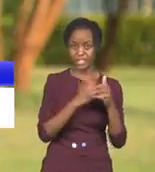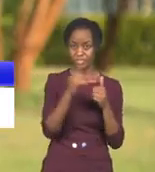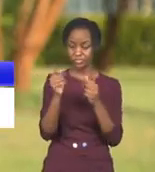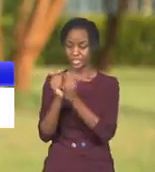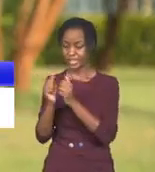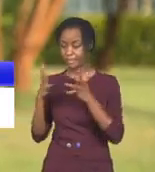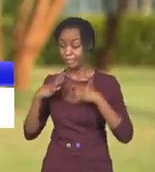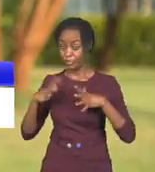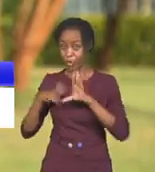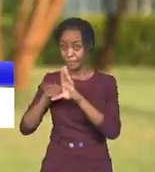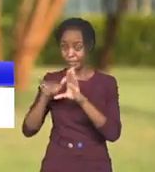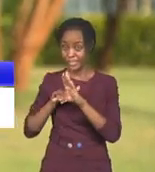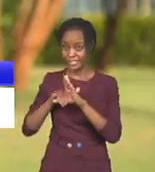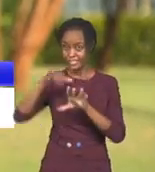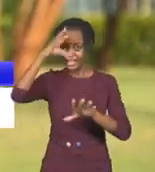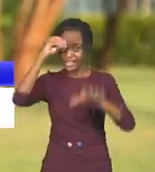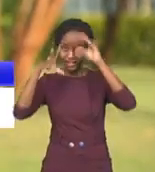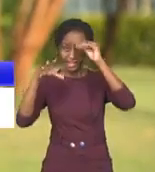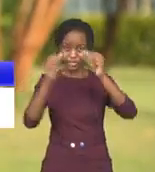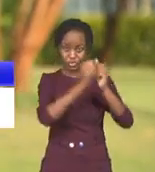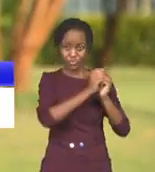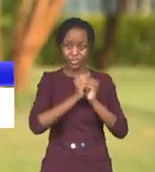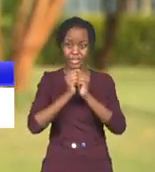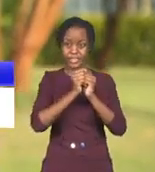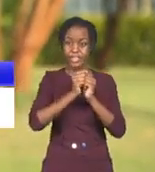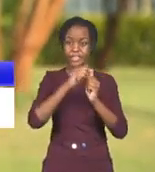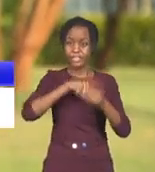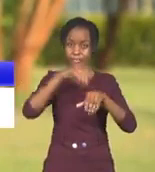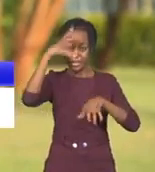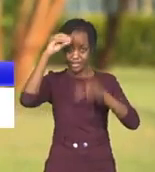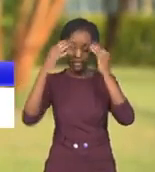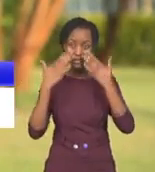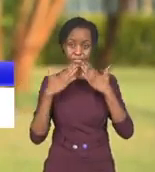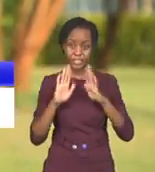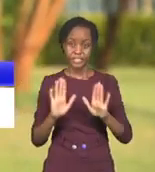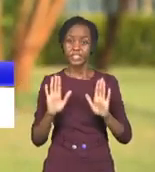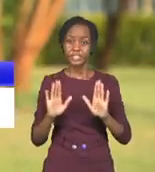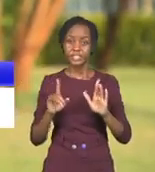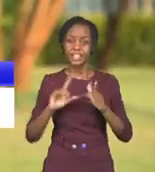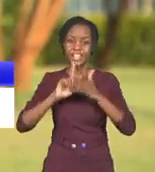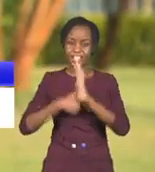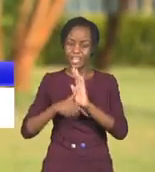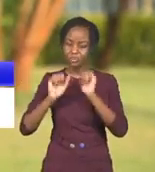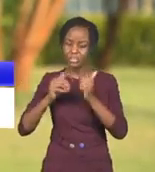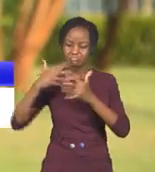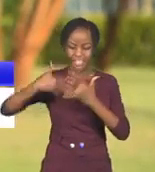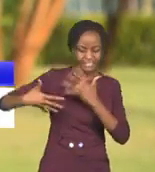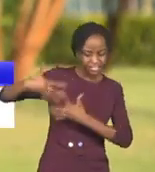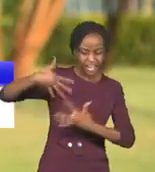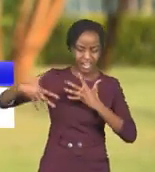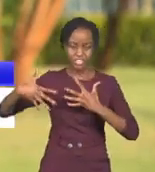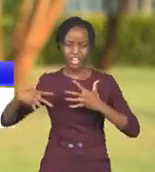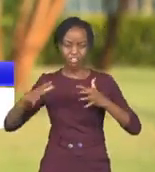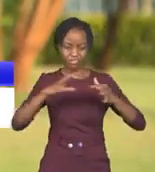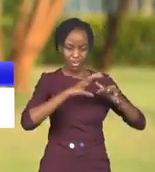people, and then they learn together. And as they learn together, then they also get to network, because they are